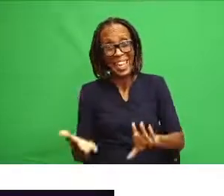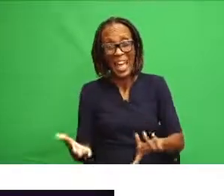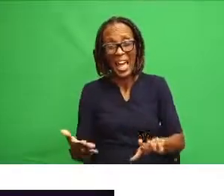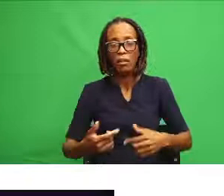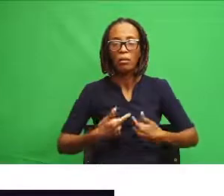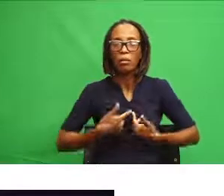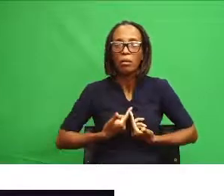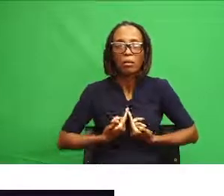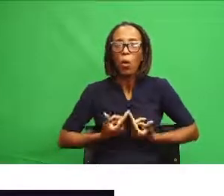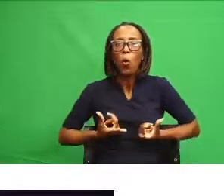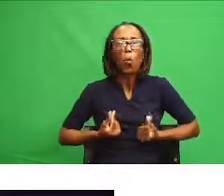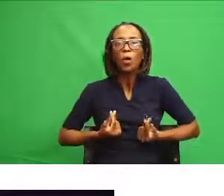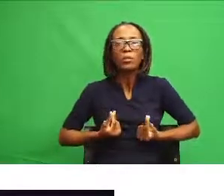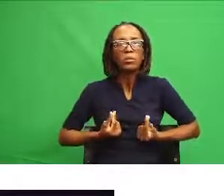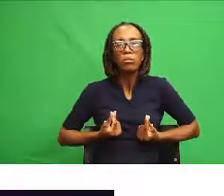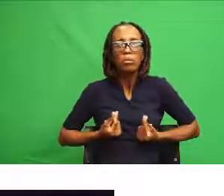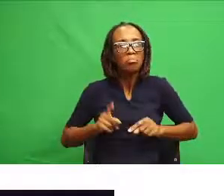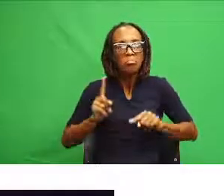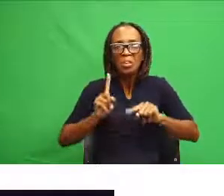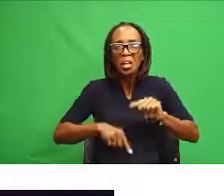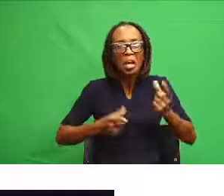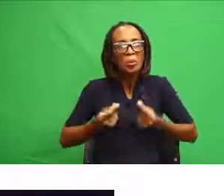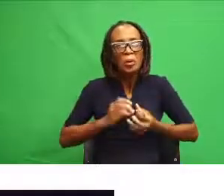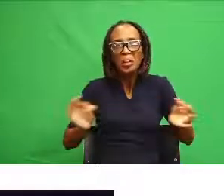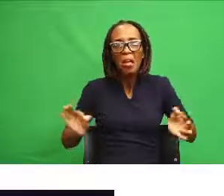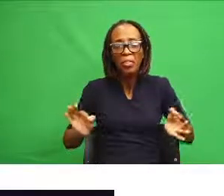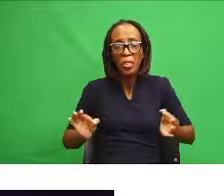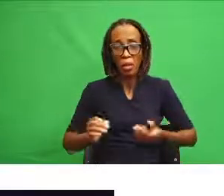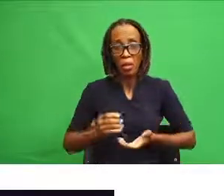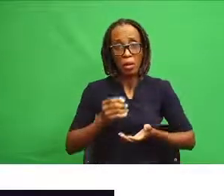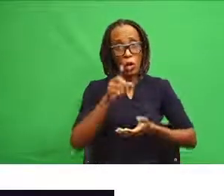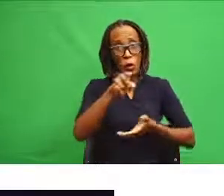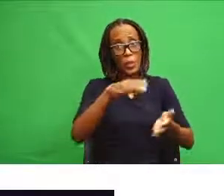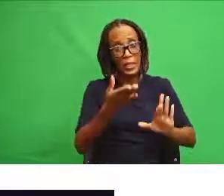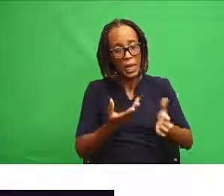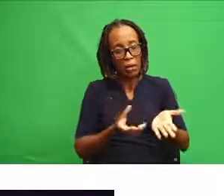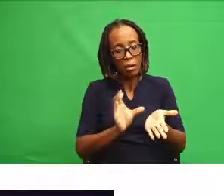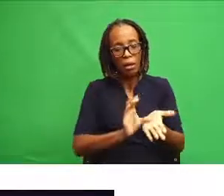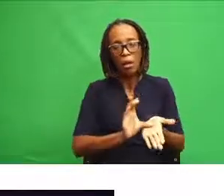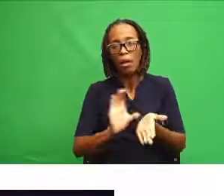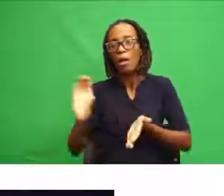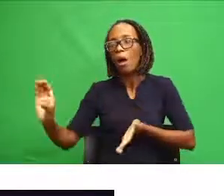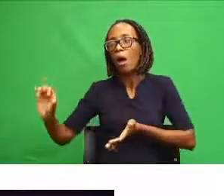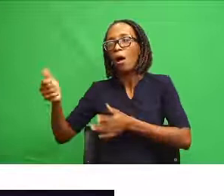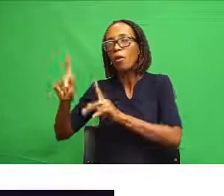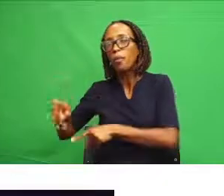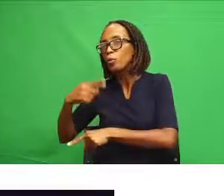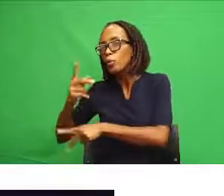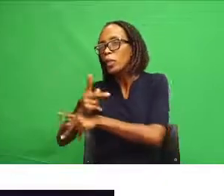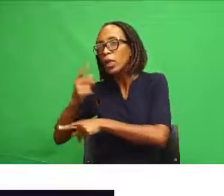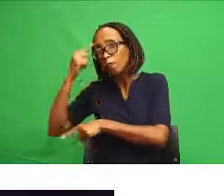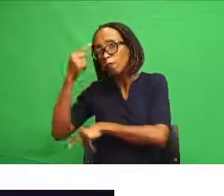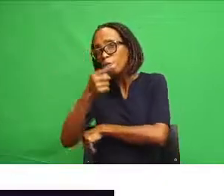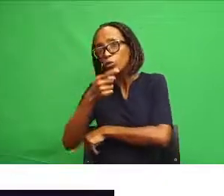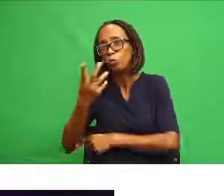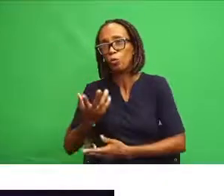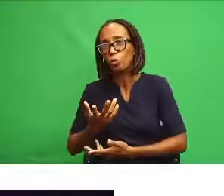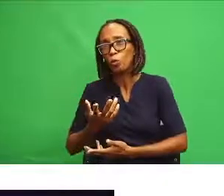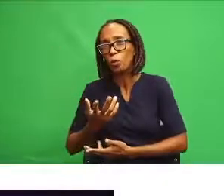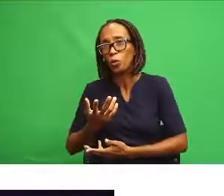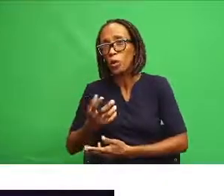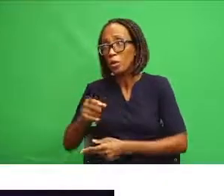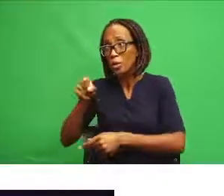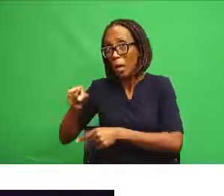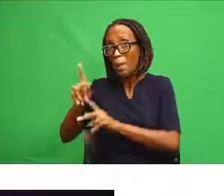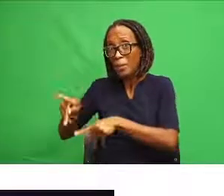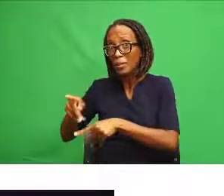do nothing about it. And the buck is now in the hands of your loved ones who may have been looking after you and who you would have